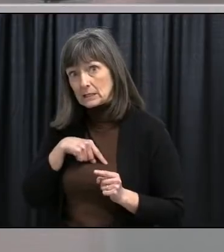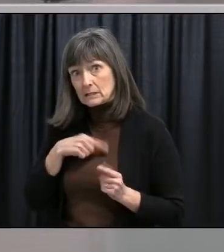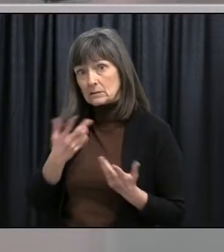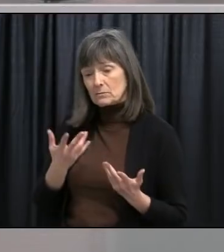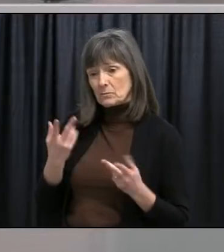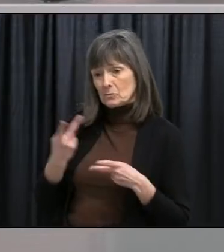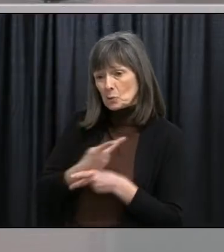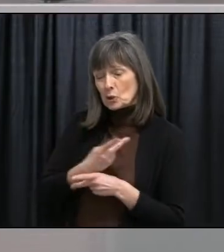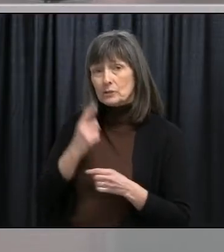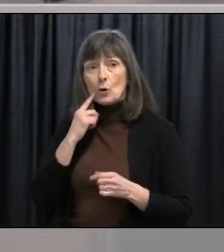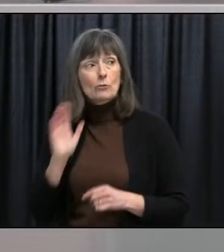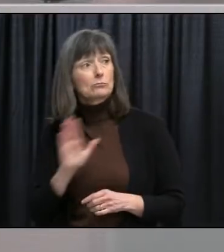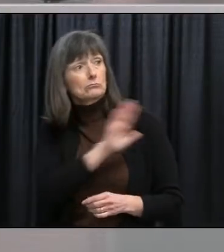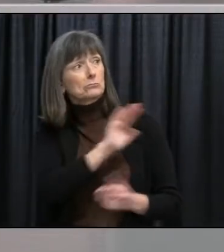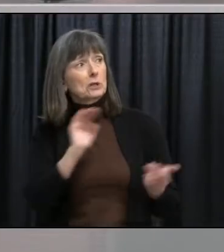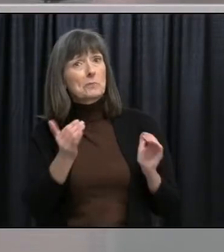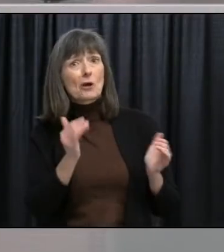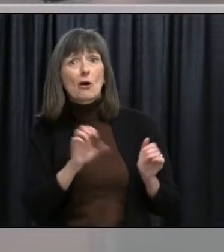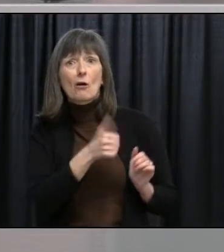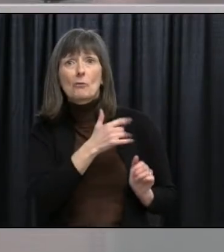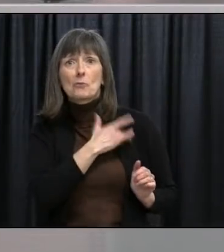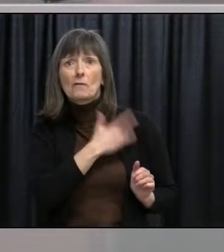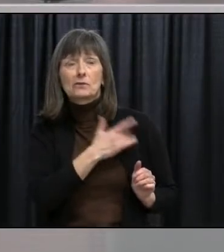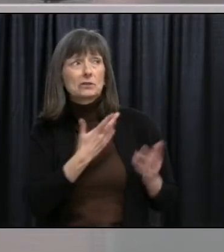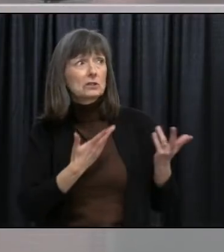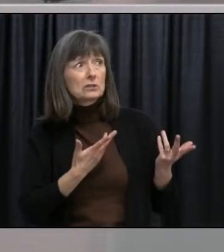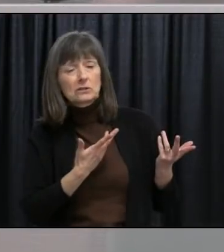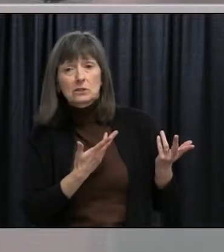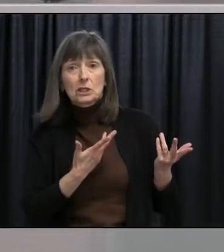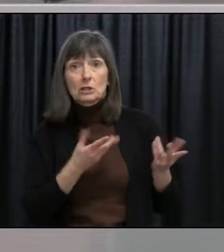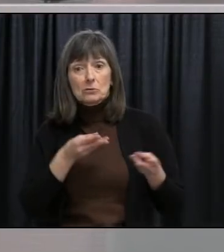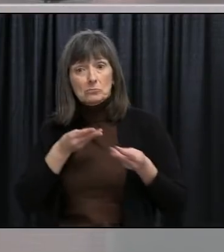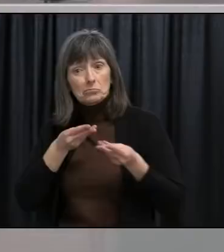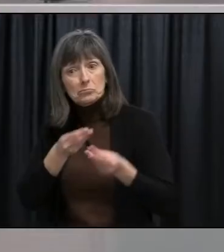or treatment, or even the time that we spend on these updates.